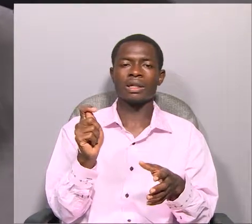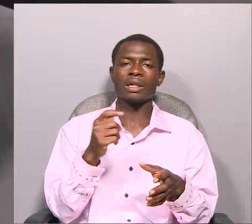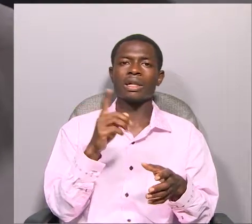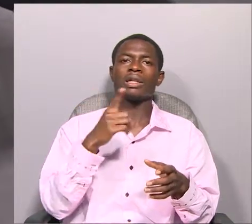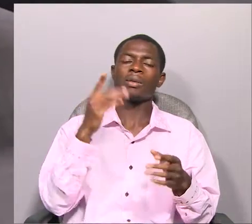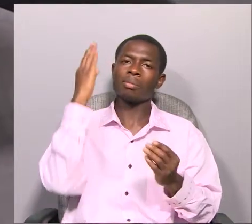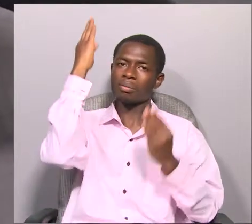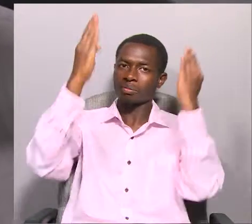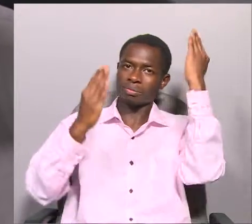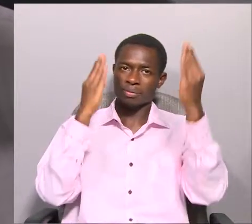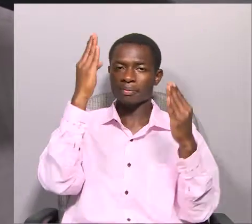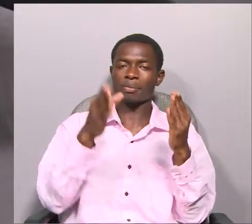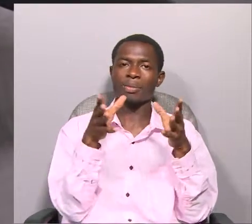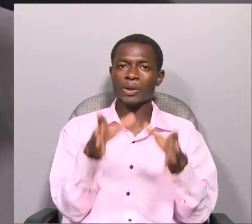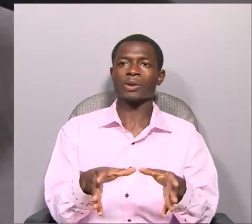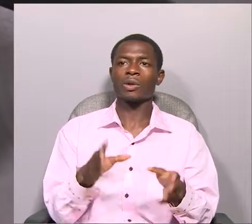senior